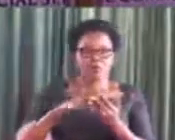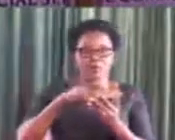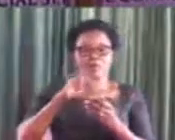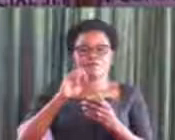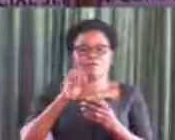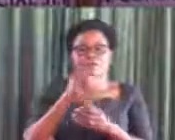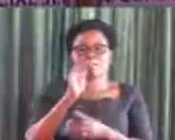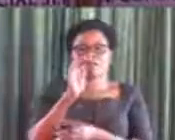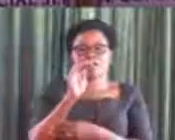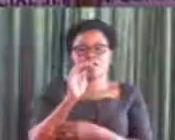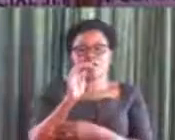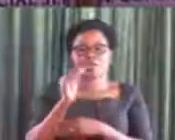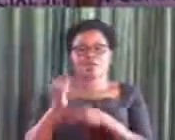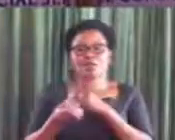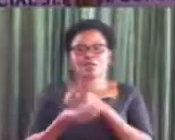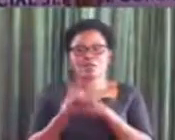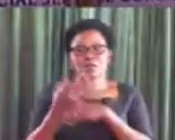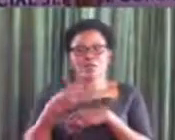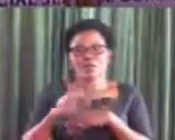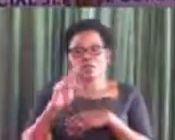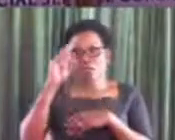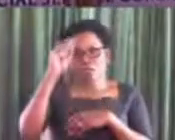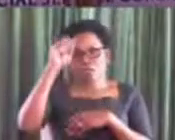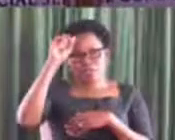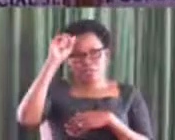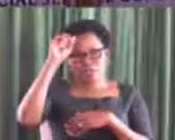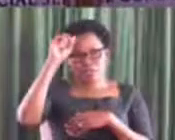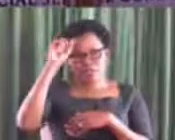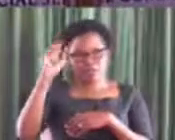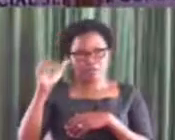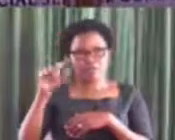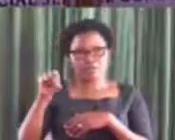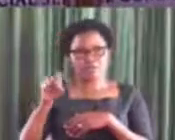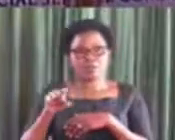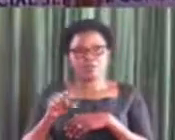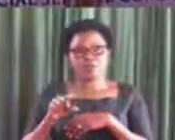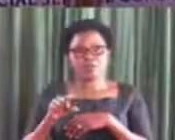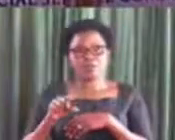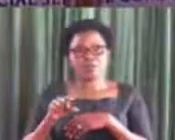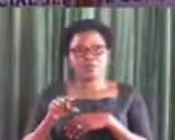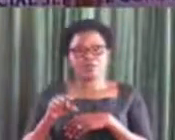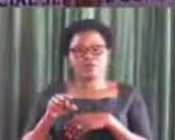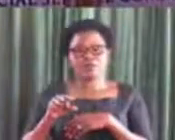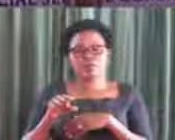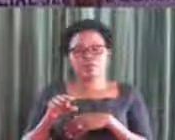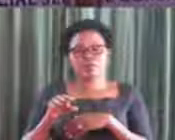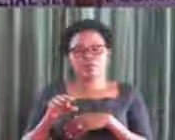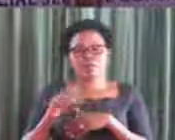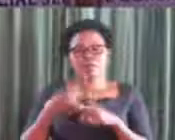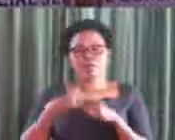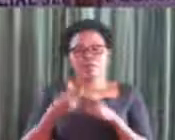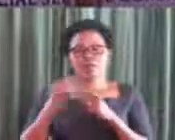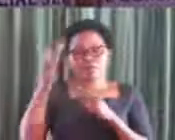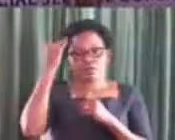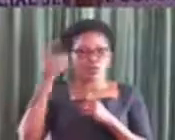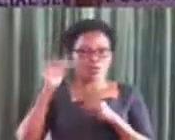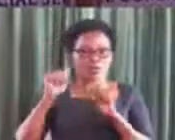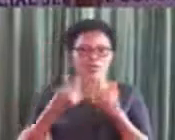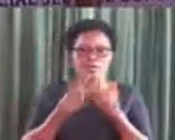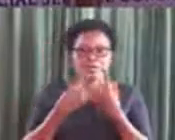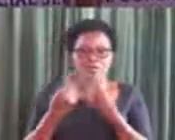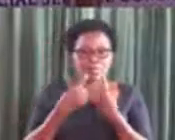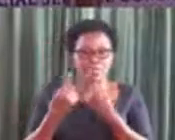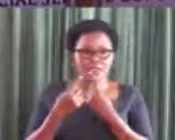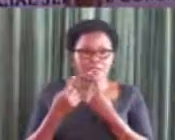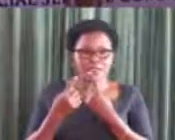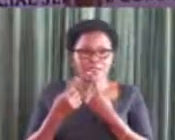of the Attorney General. So that has been debated by the court. And